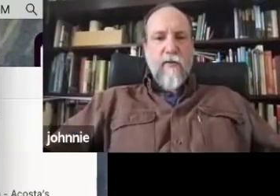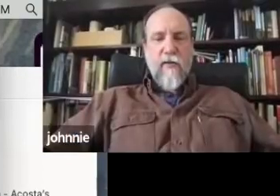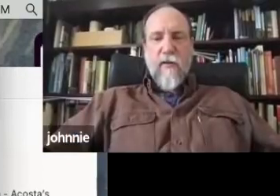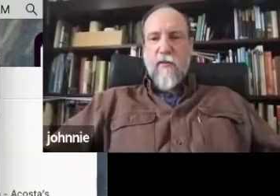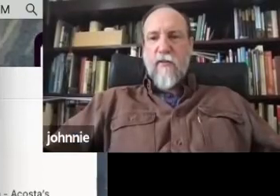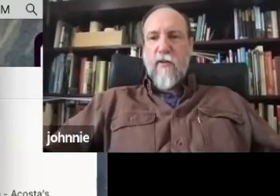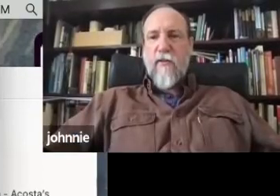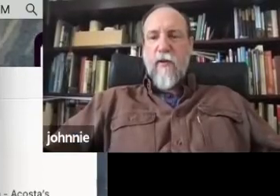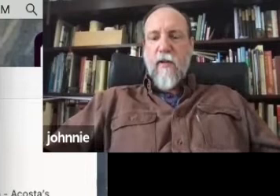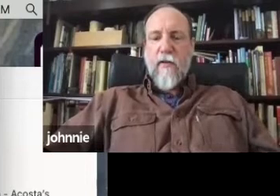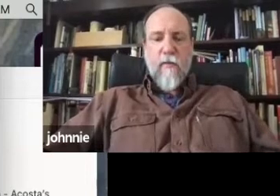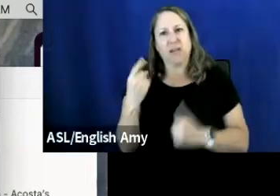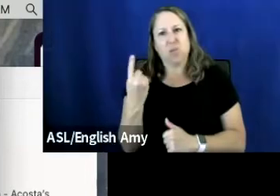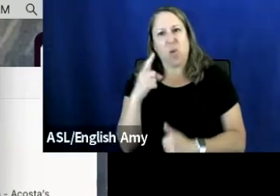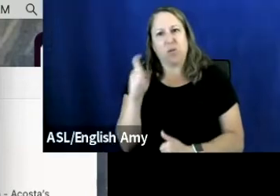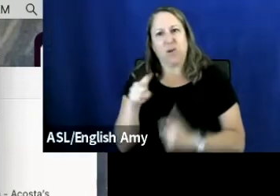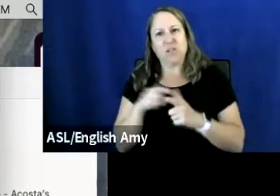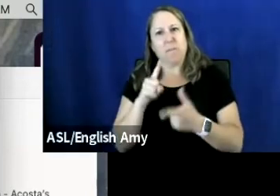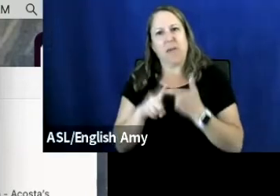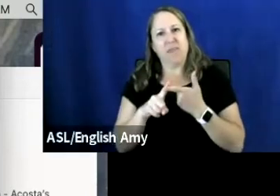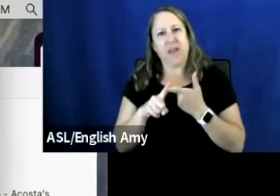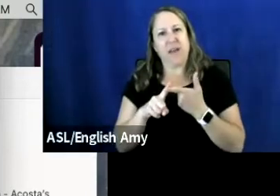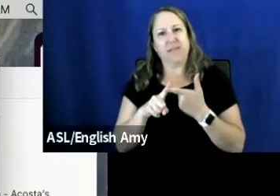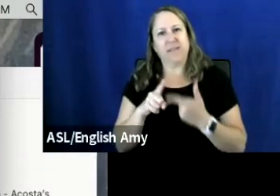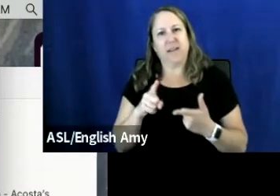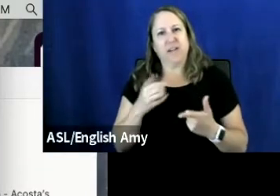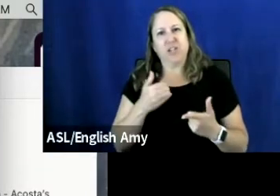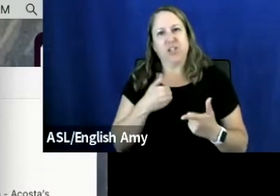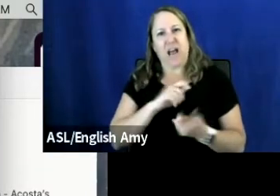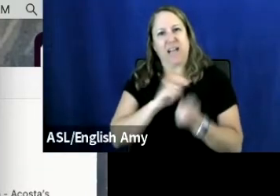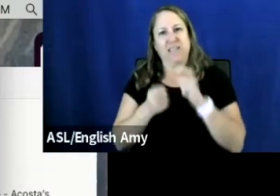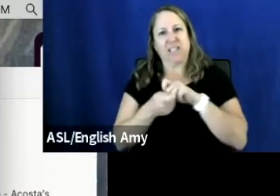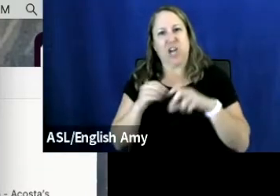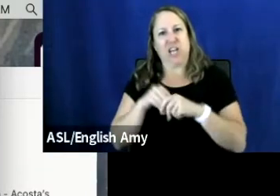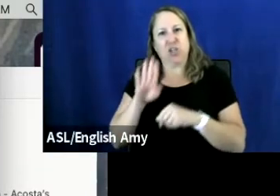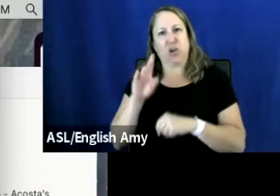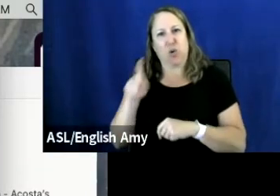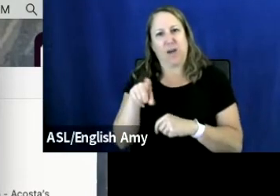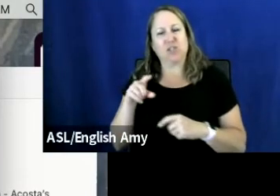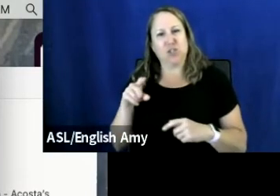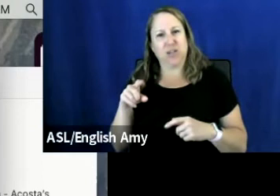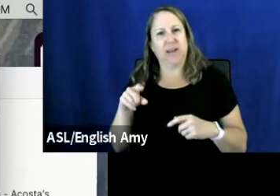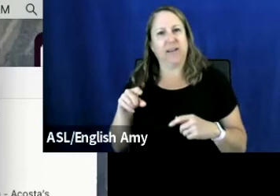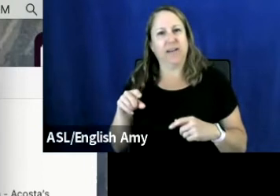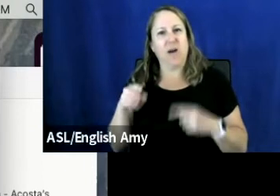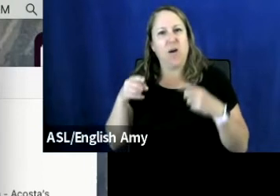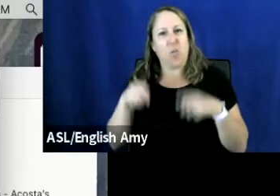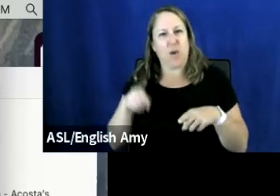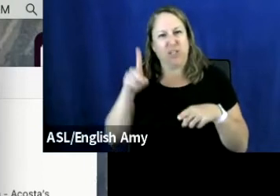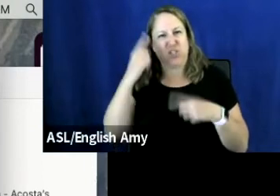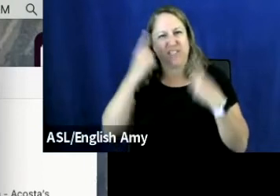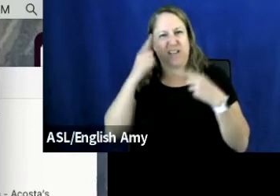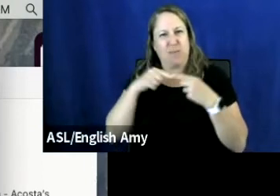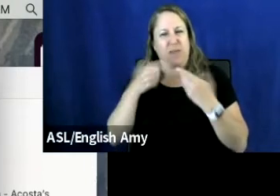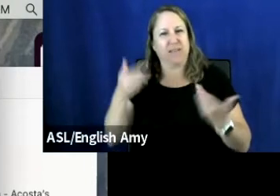in the question as she starts to realize some things. And this is the part I think that's going to be most worthwhile for us to think about. So